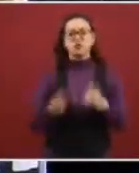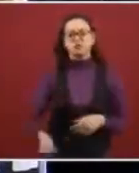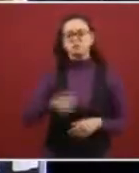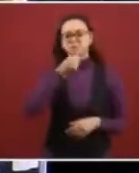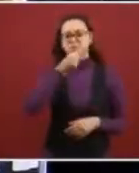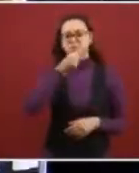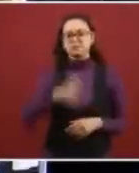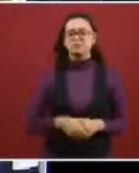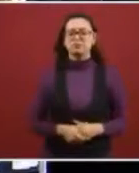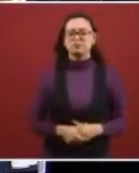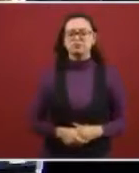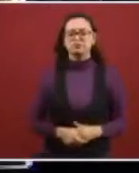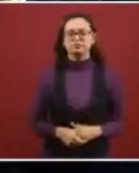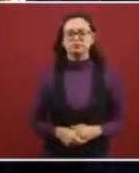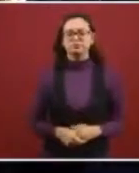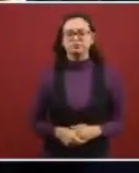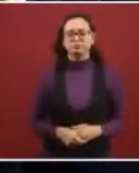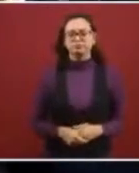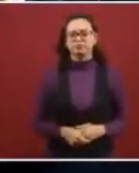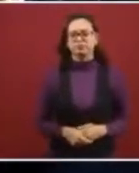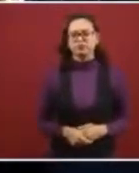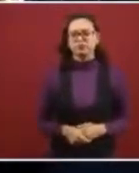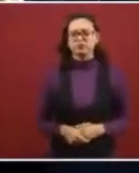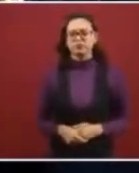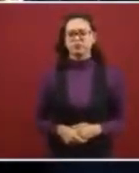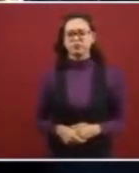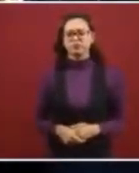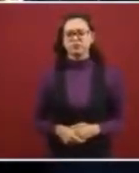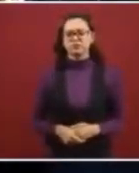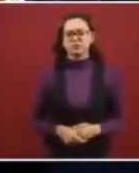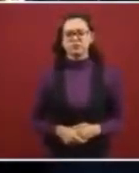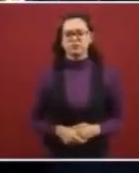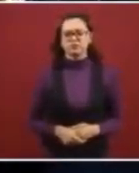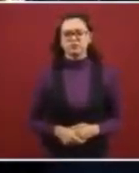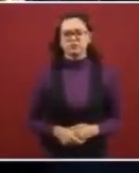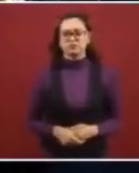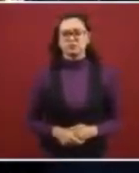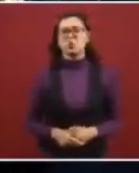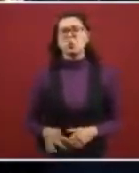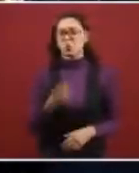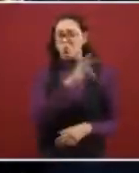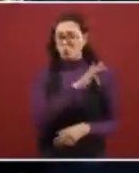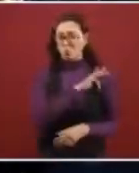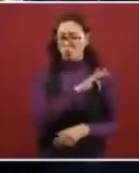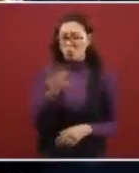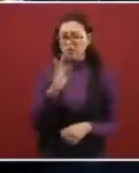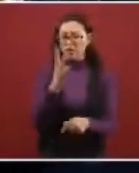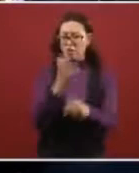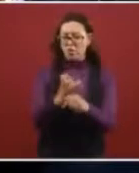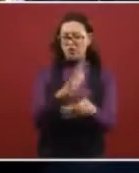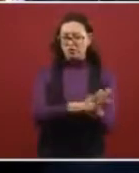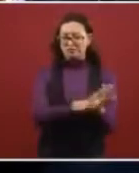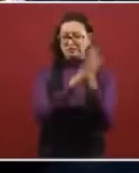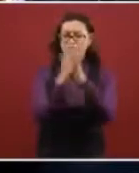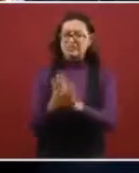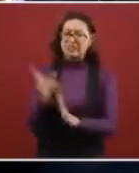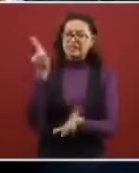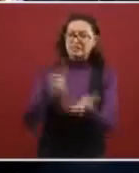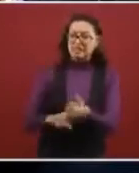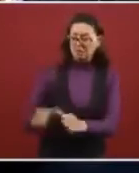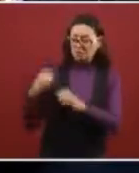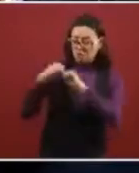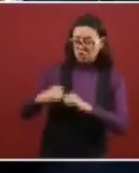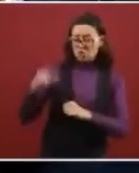What about? Se puede lograr una cuarta transformación con un poder judicial tan corrupto y con